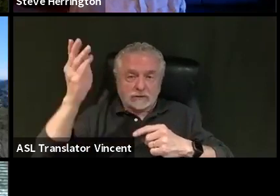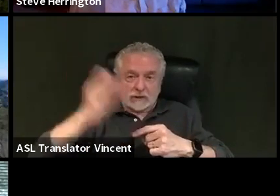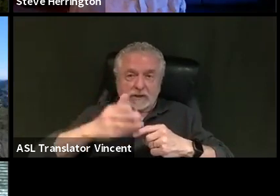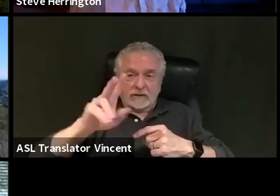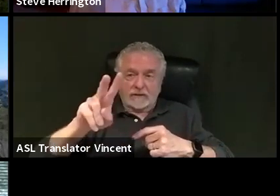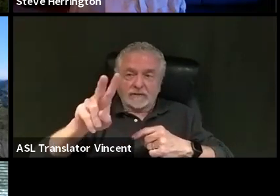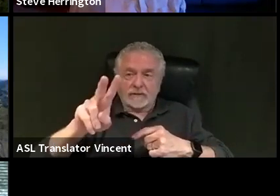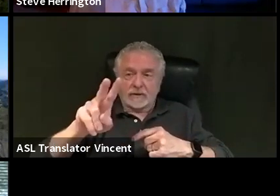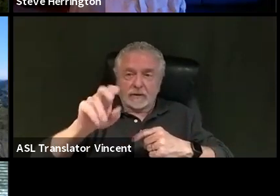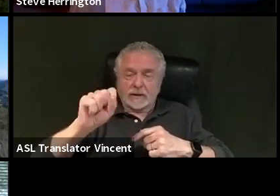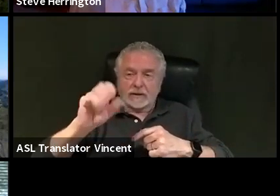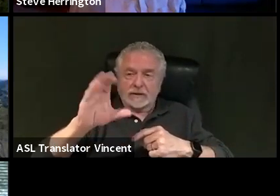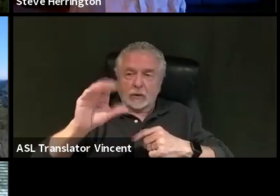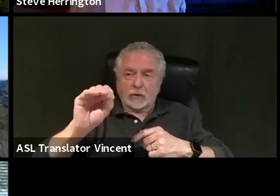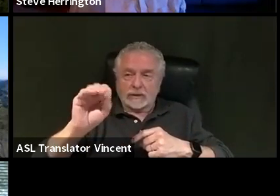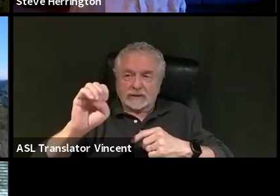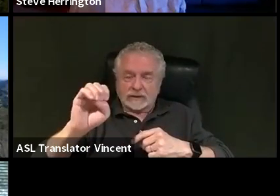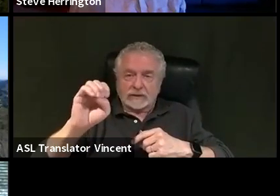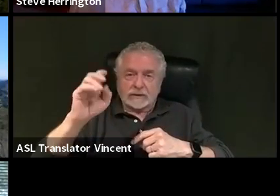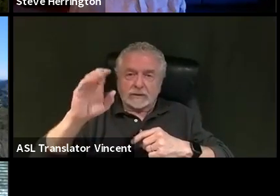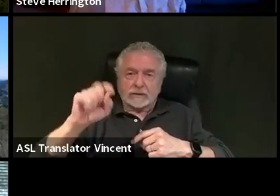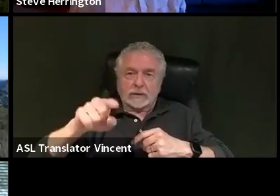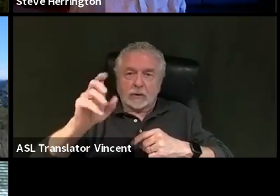sco.org/vaccines. That's